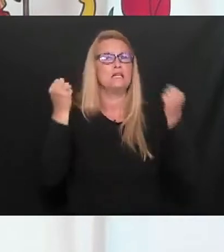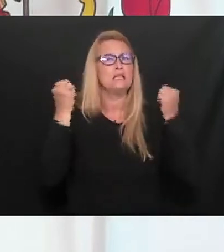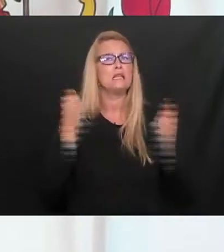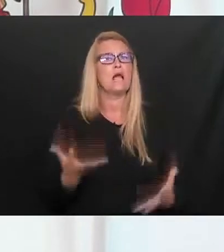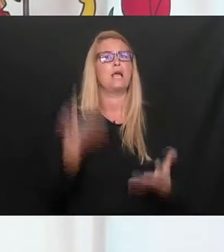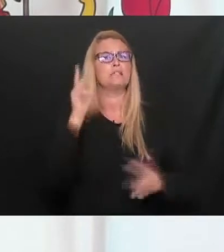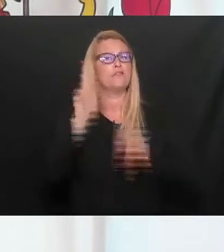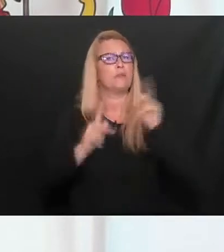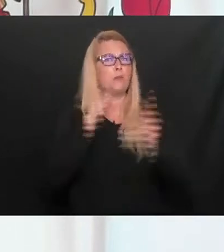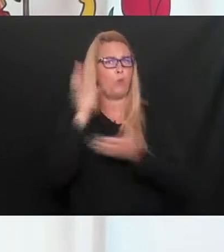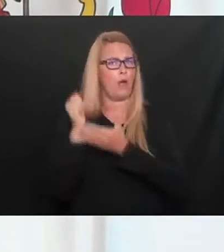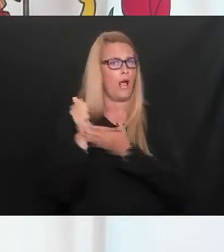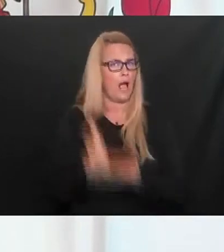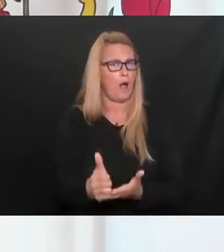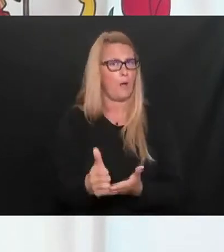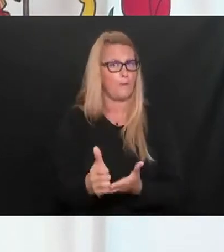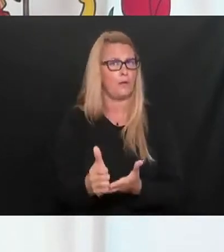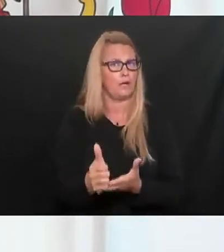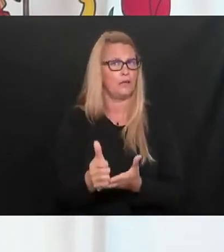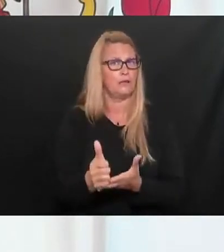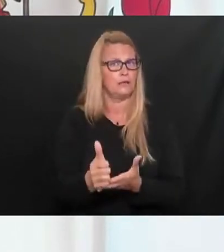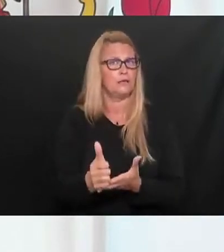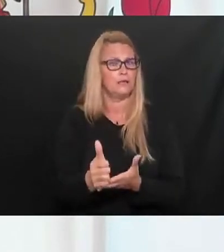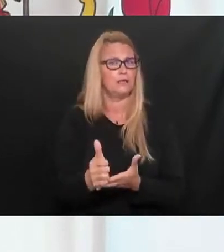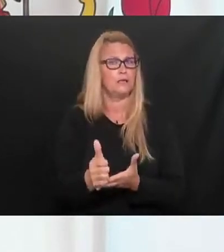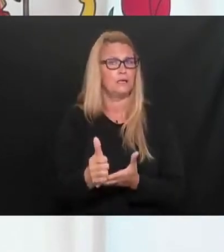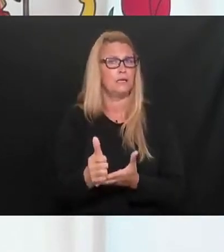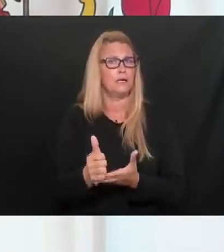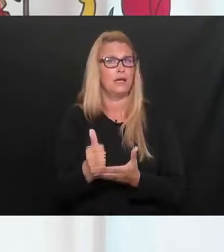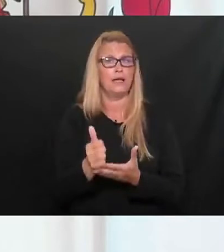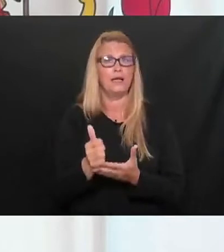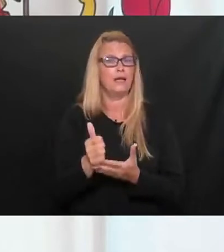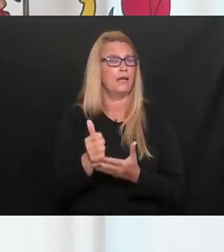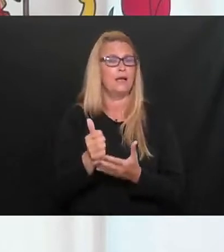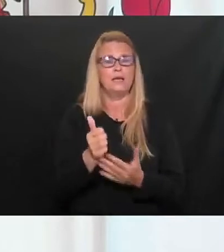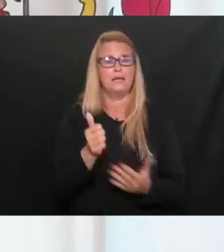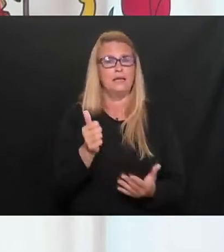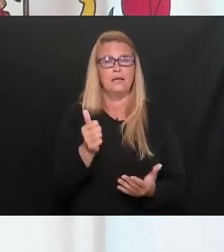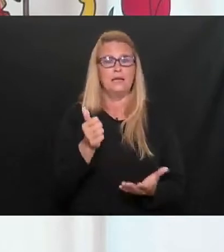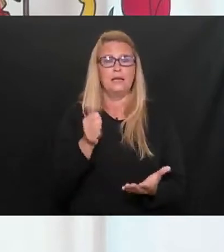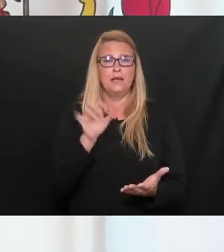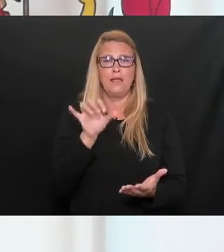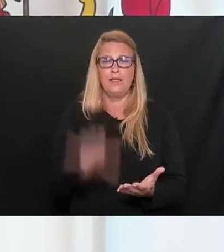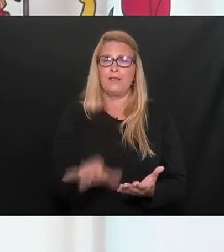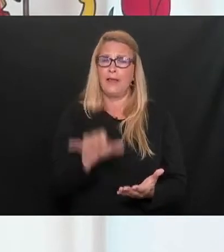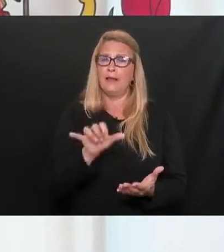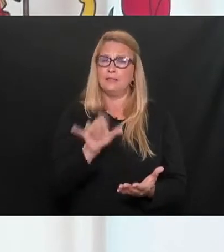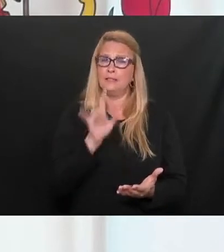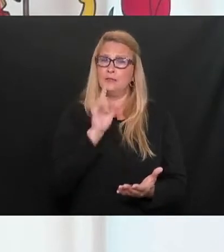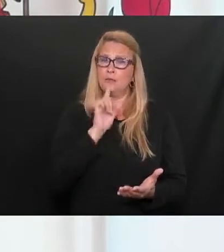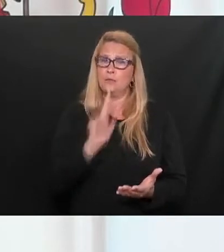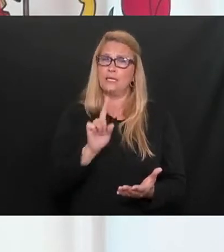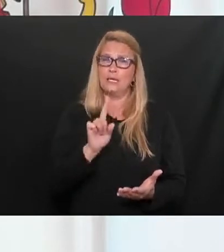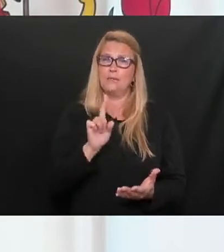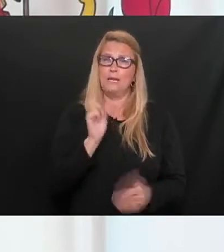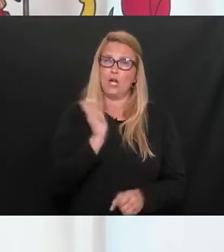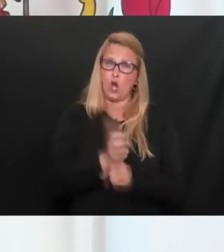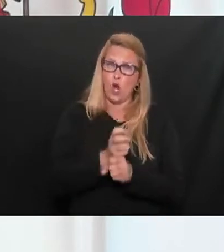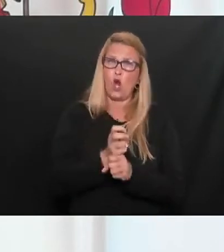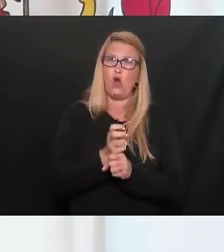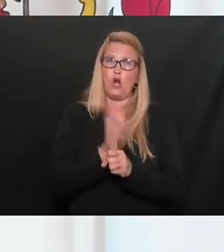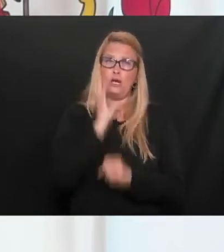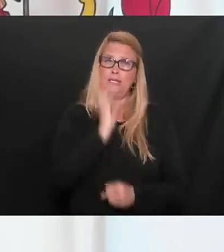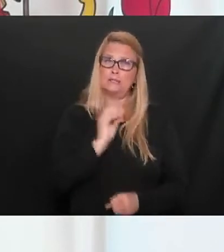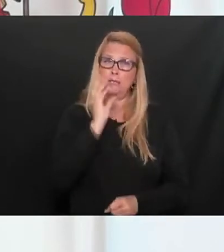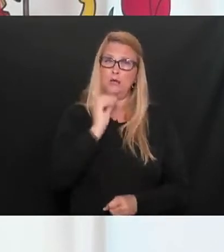come running and everything and trying to help in every way. I mean, it's been a tough go. And